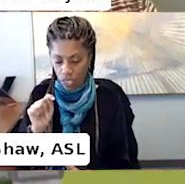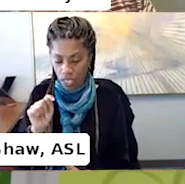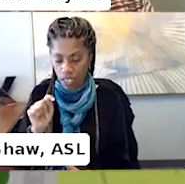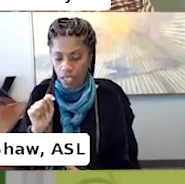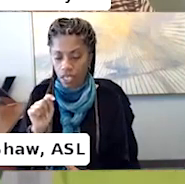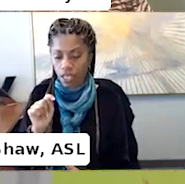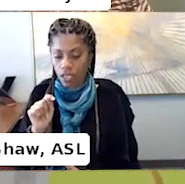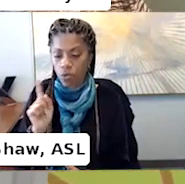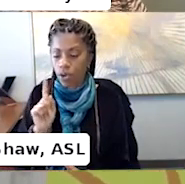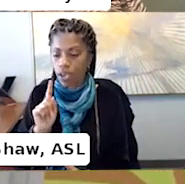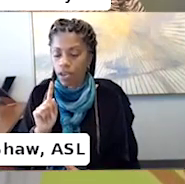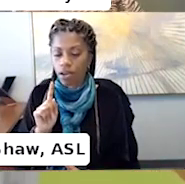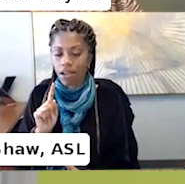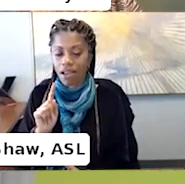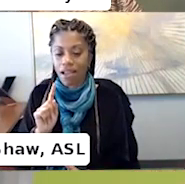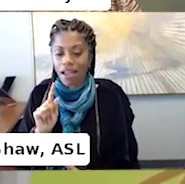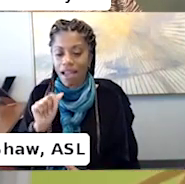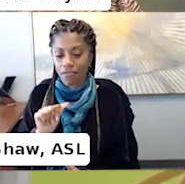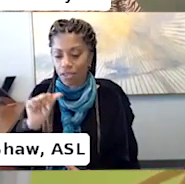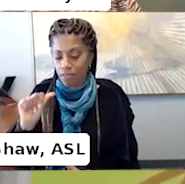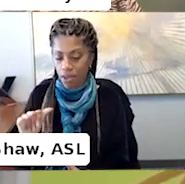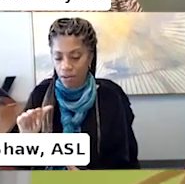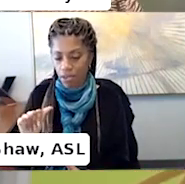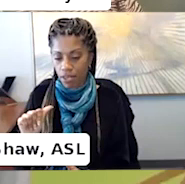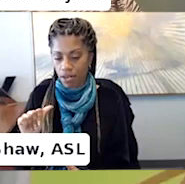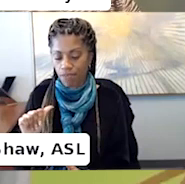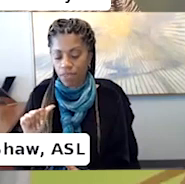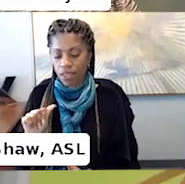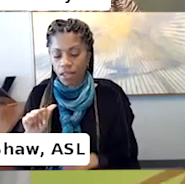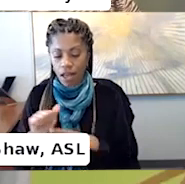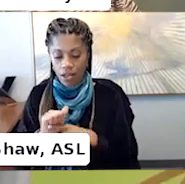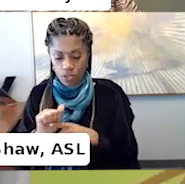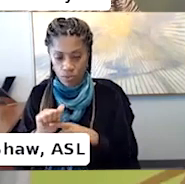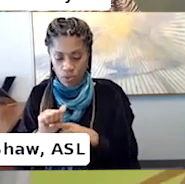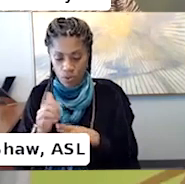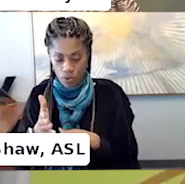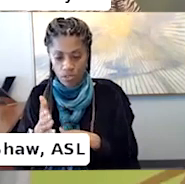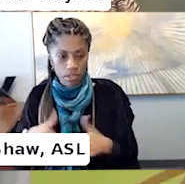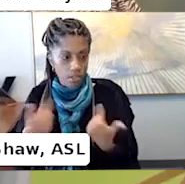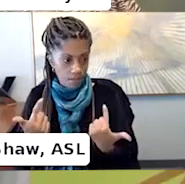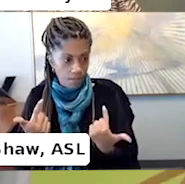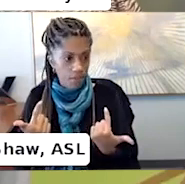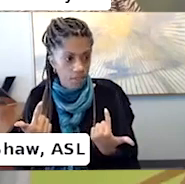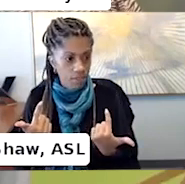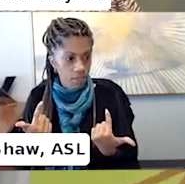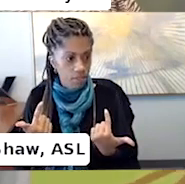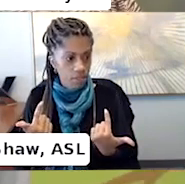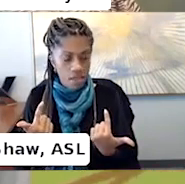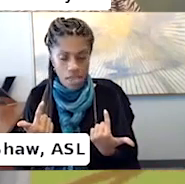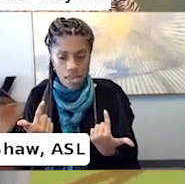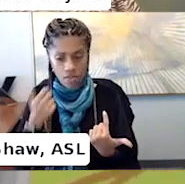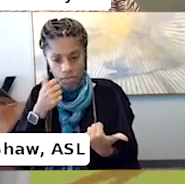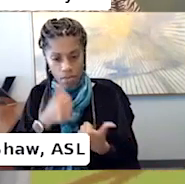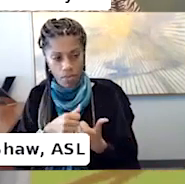African-American entrepreneurs had resided. And in this area, there were elm trees up and down the